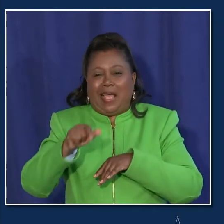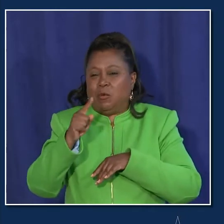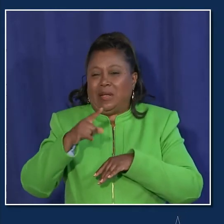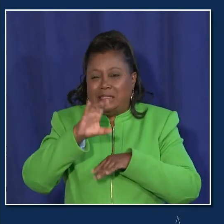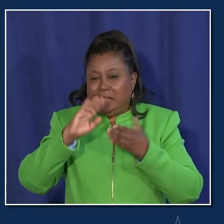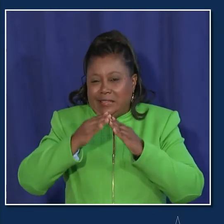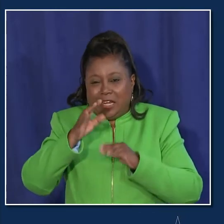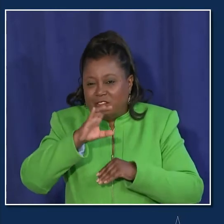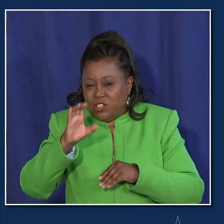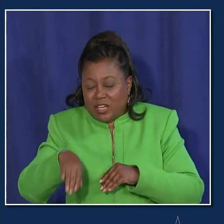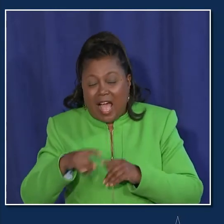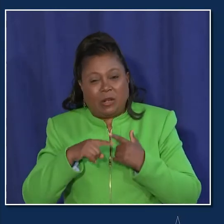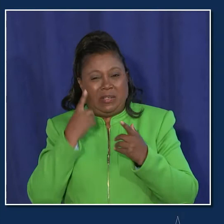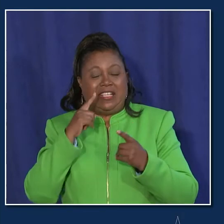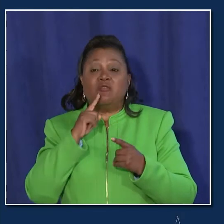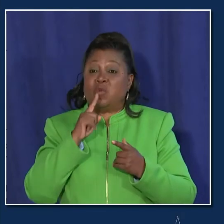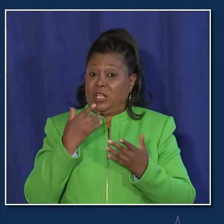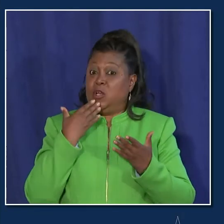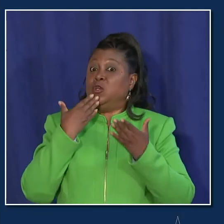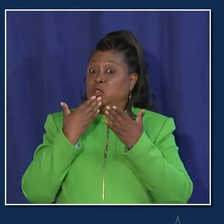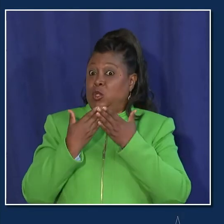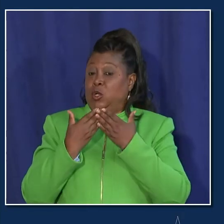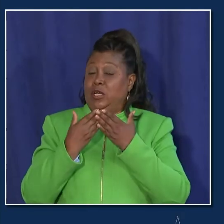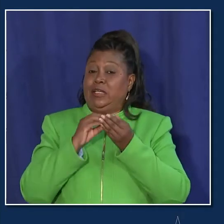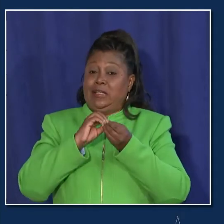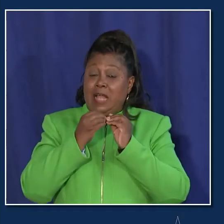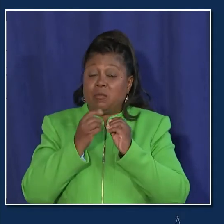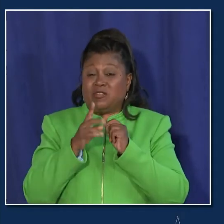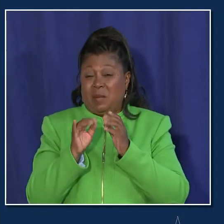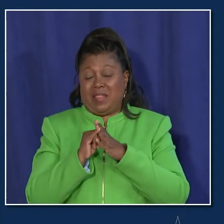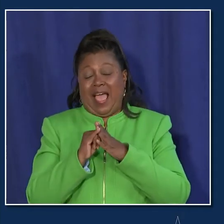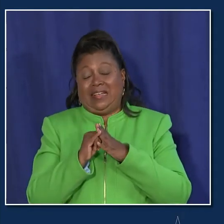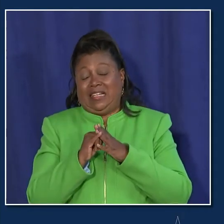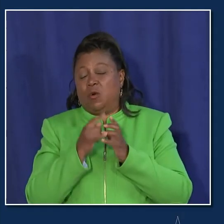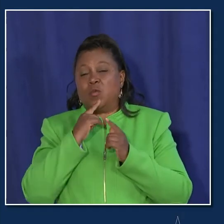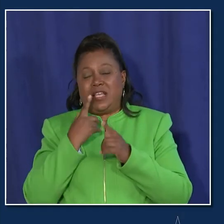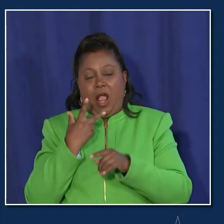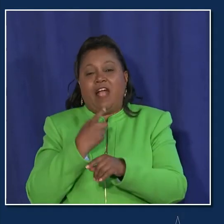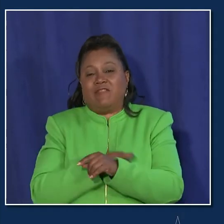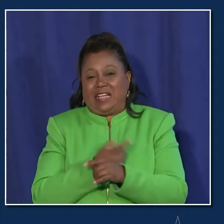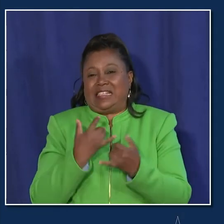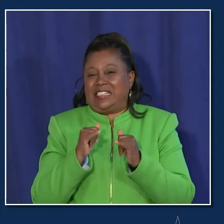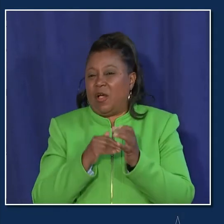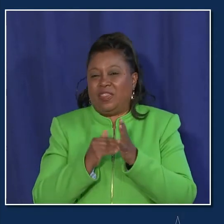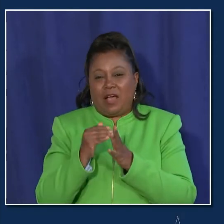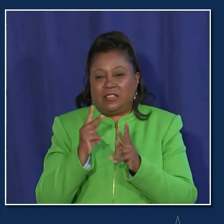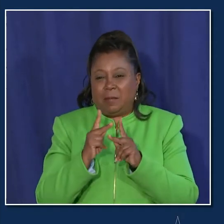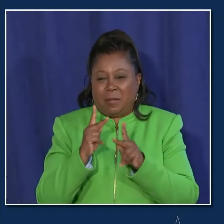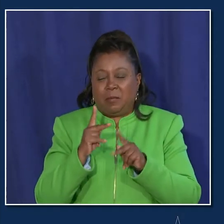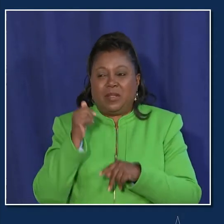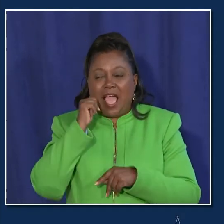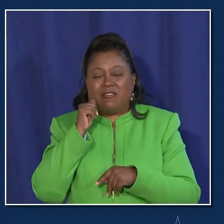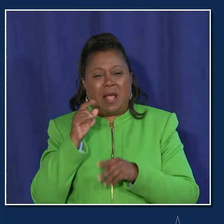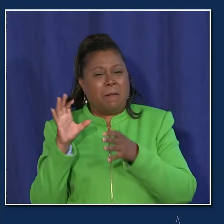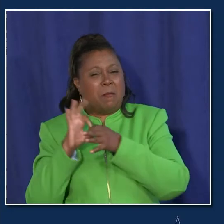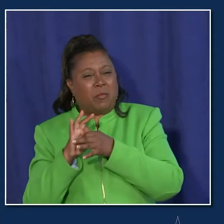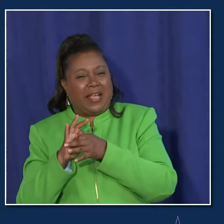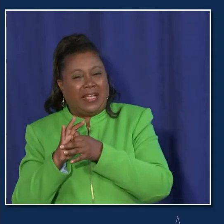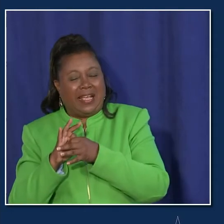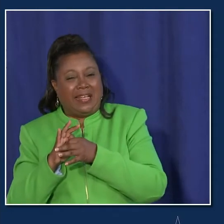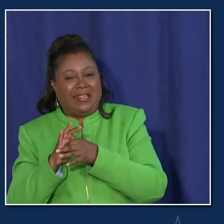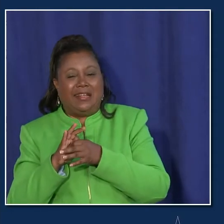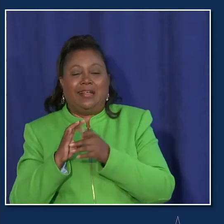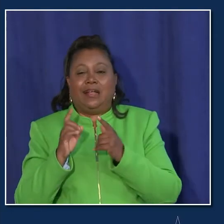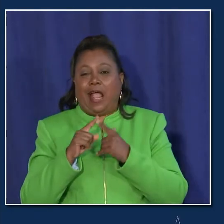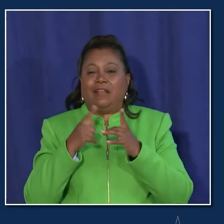Chicago. And we're seeing really good turnout from it. And like I said, we are vaccinating still thousands of people a day. But in terms of bringing the mountain to